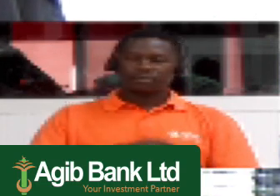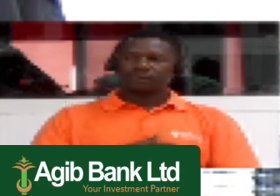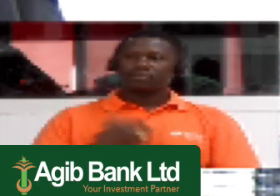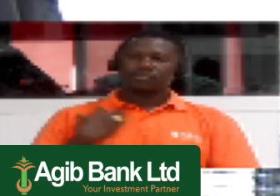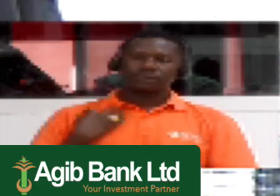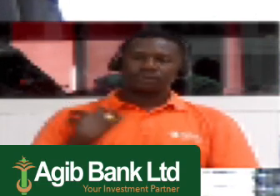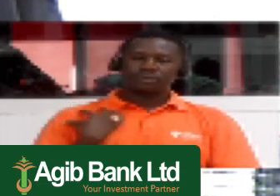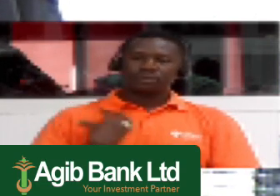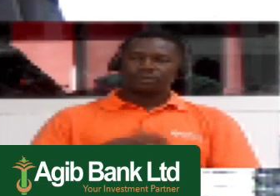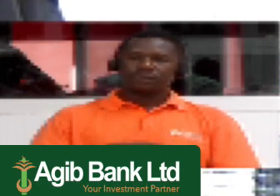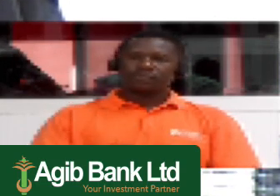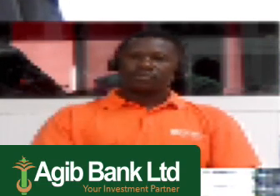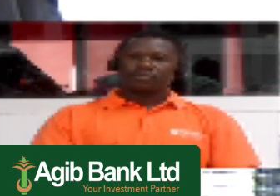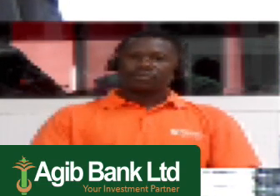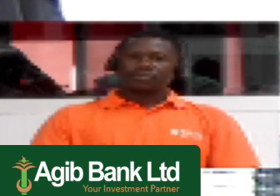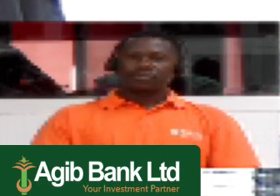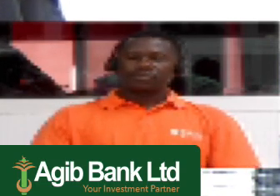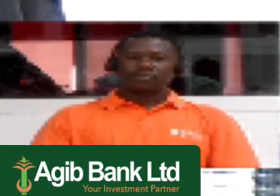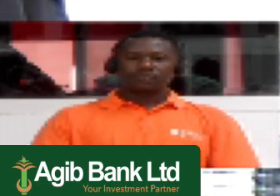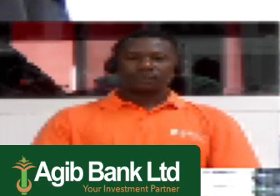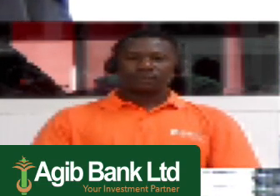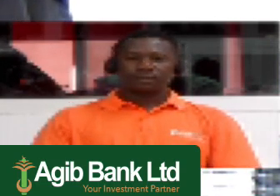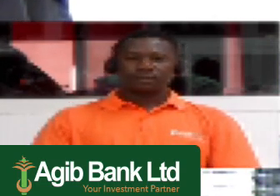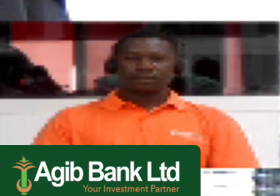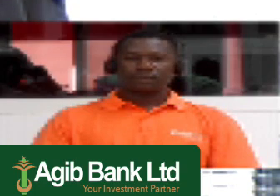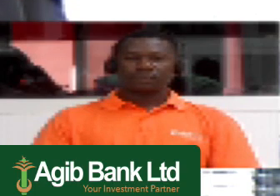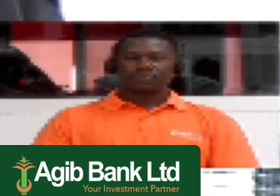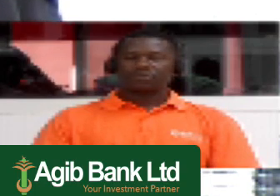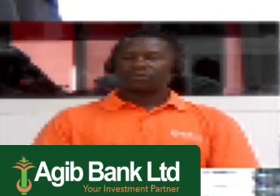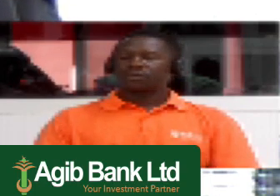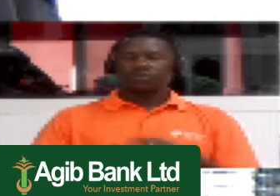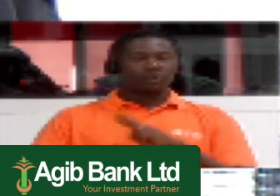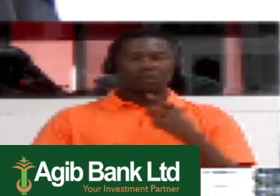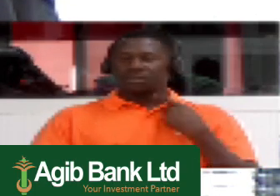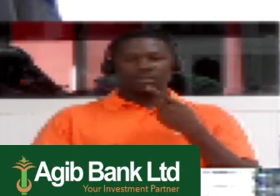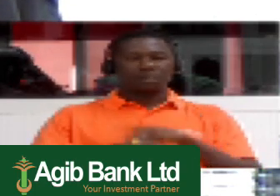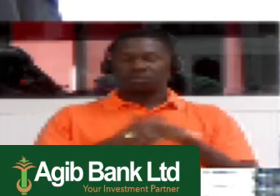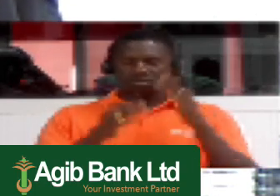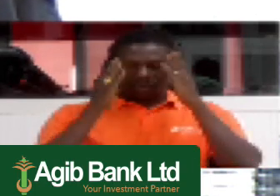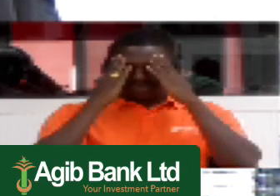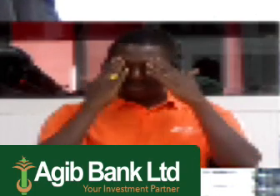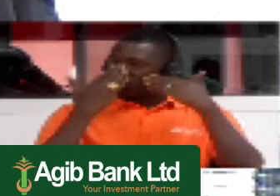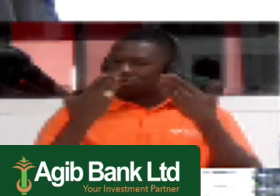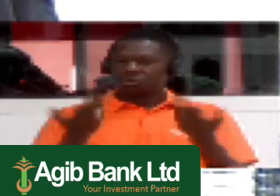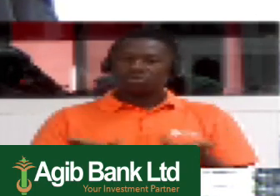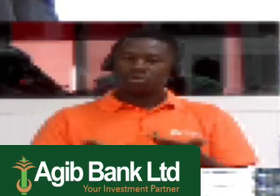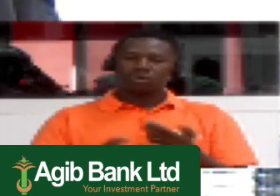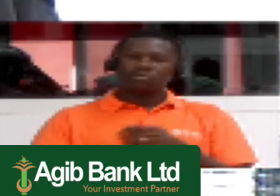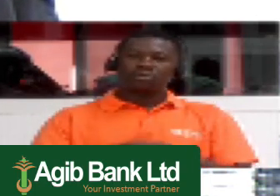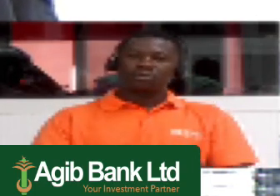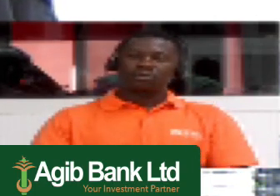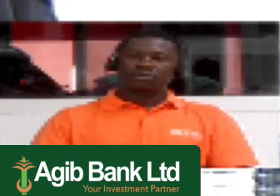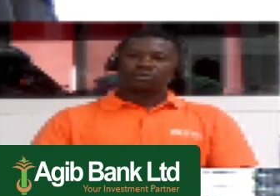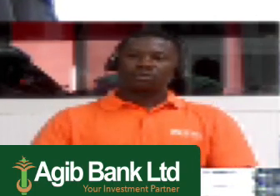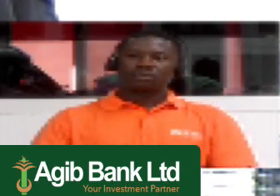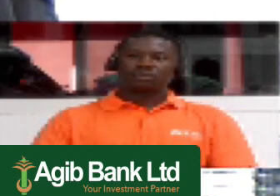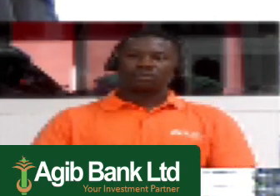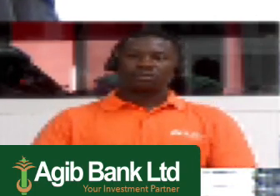o ko le ka menuke wonya na o time on to lonola. At the time I could not know who.